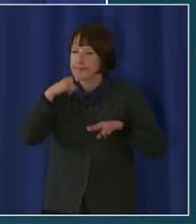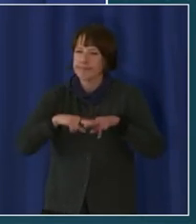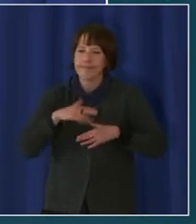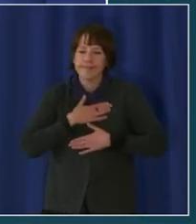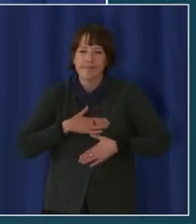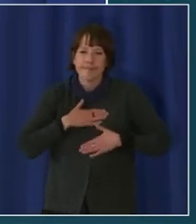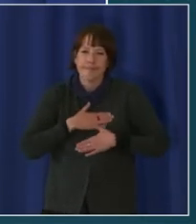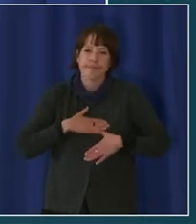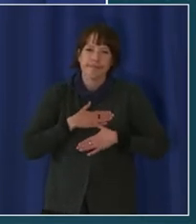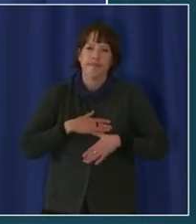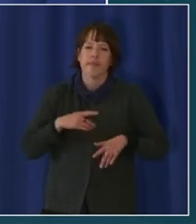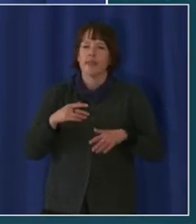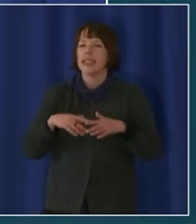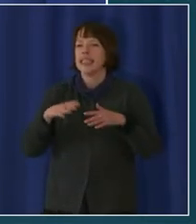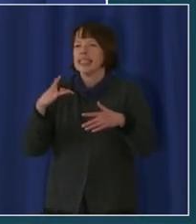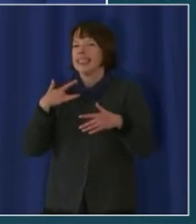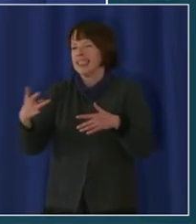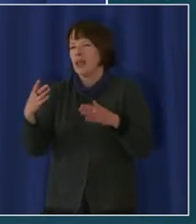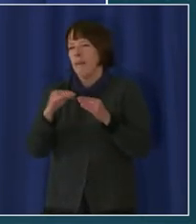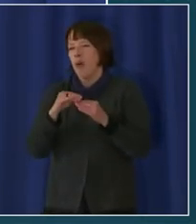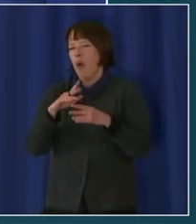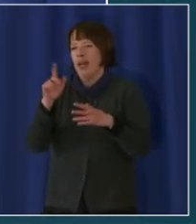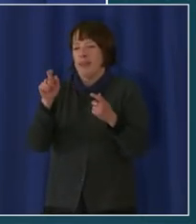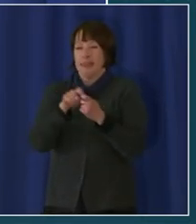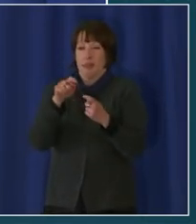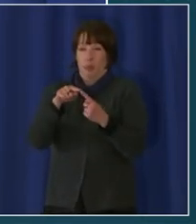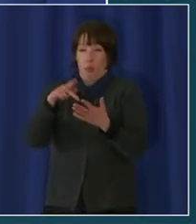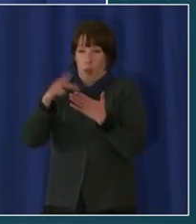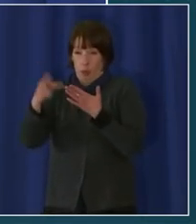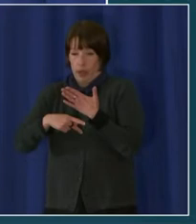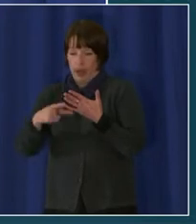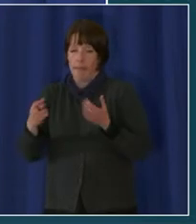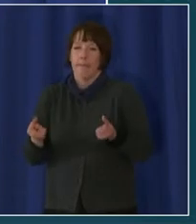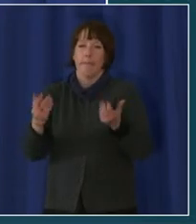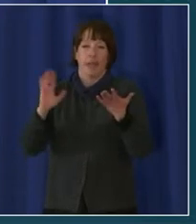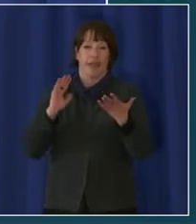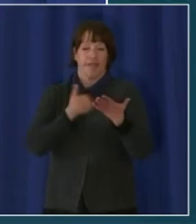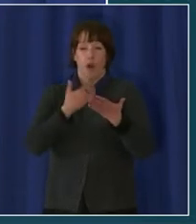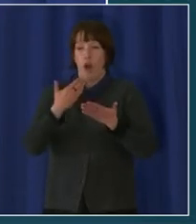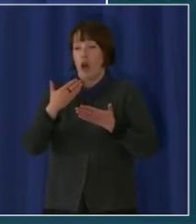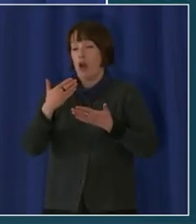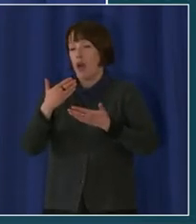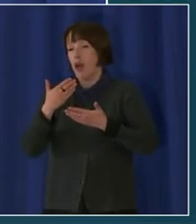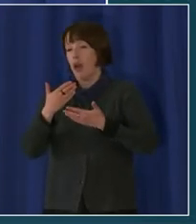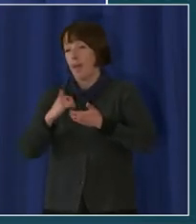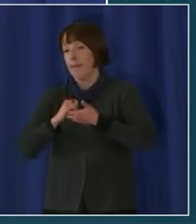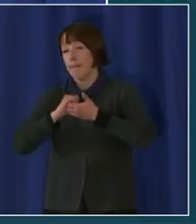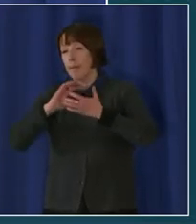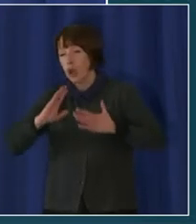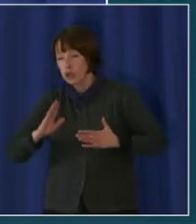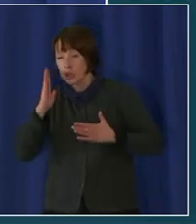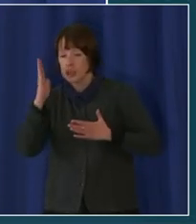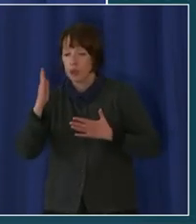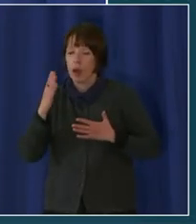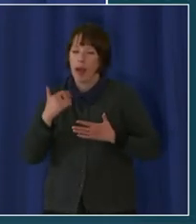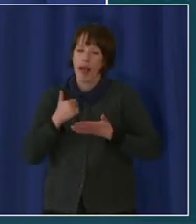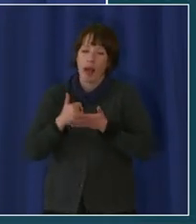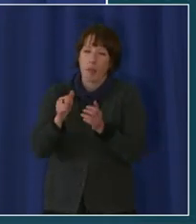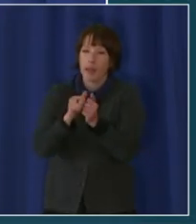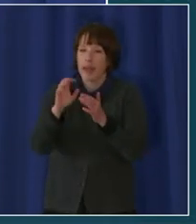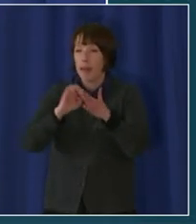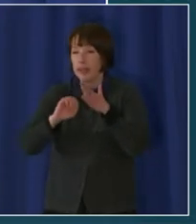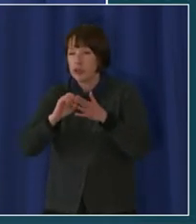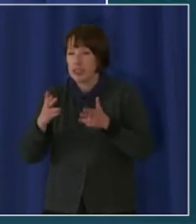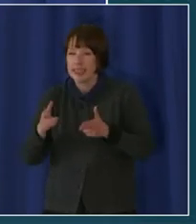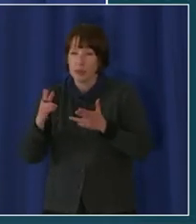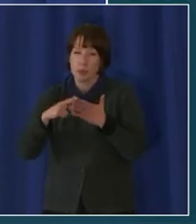So it's mostly program specific. A lot of our partners that will be coming in to support elementary acceleration have a